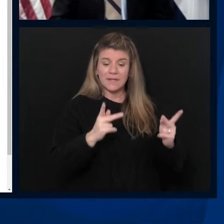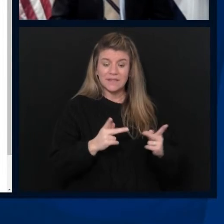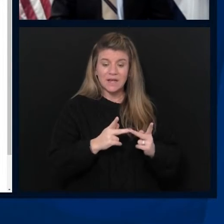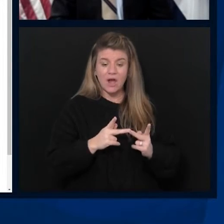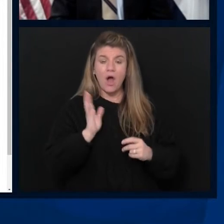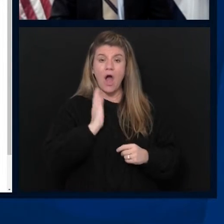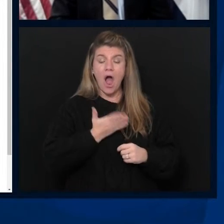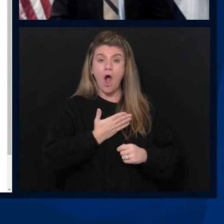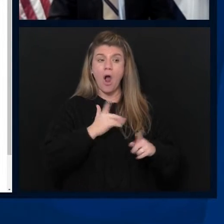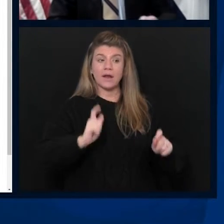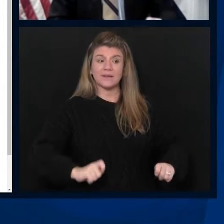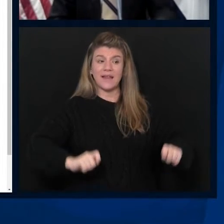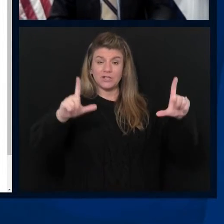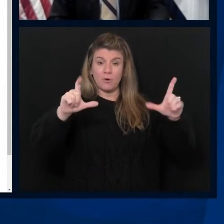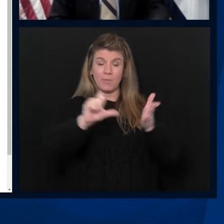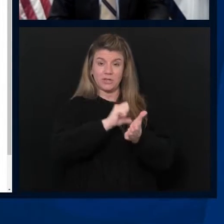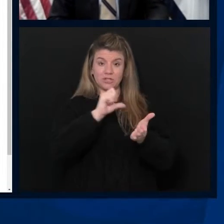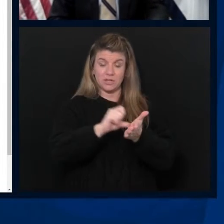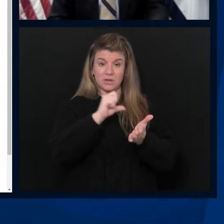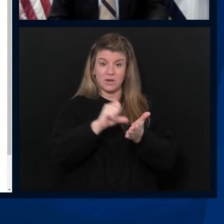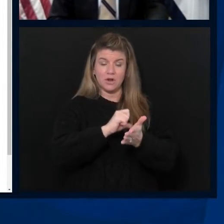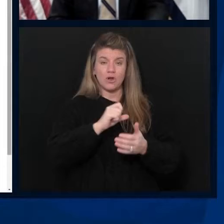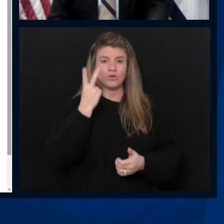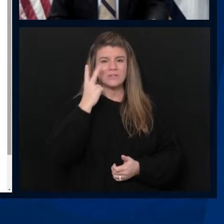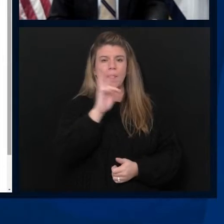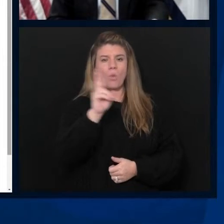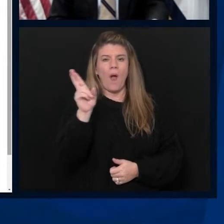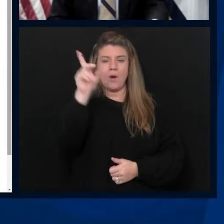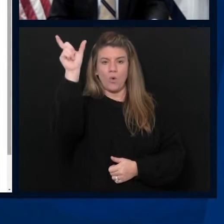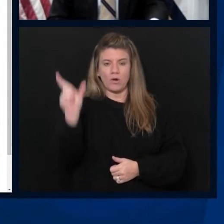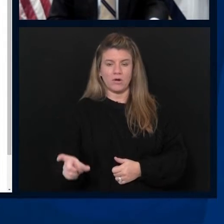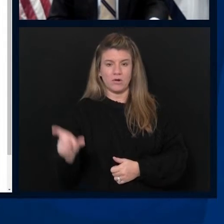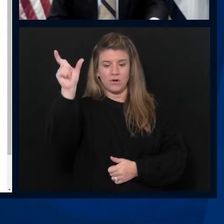our dashboard page up on the right-hand corner. At